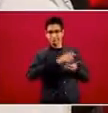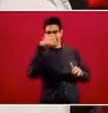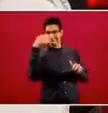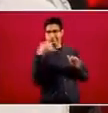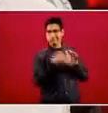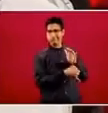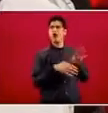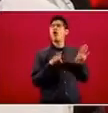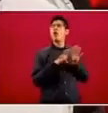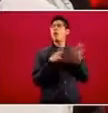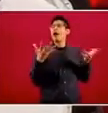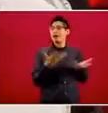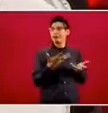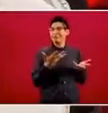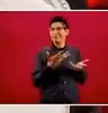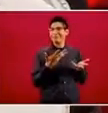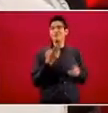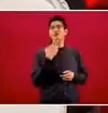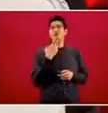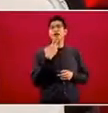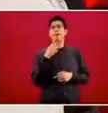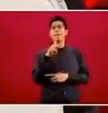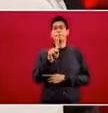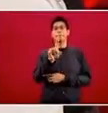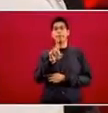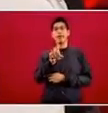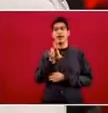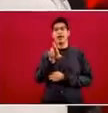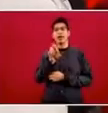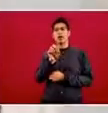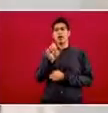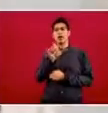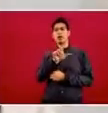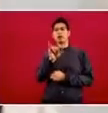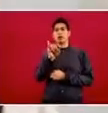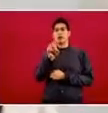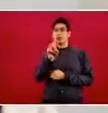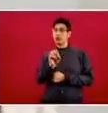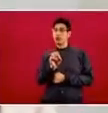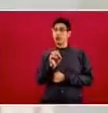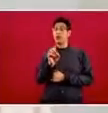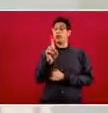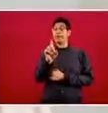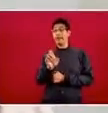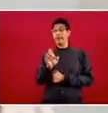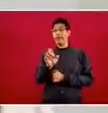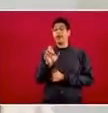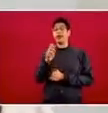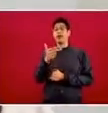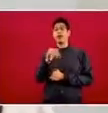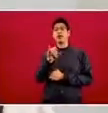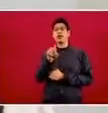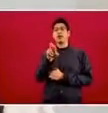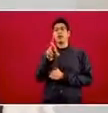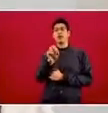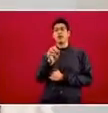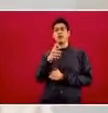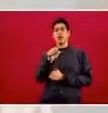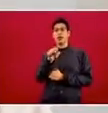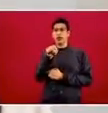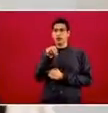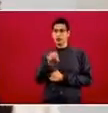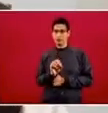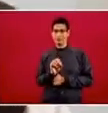So we agree that we will undergo a sanitization process of the